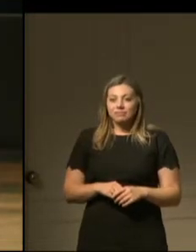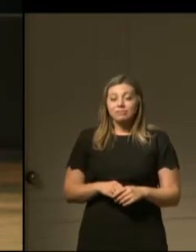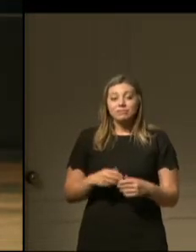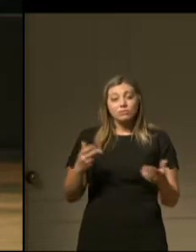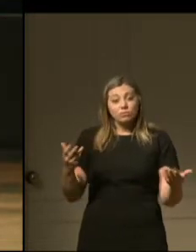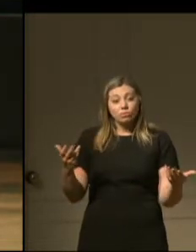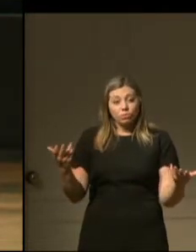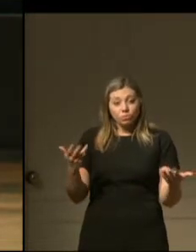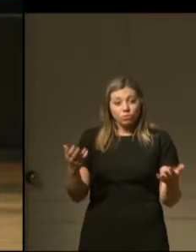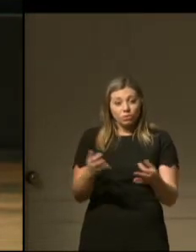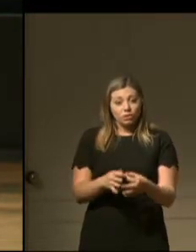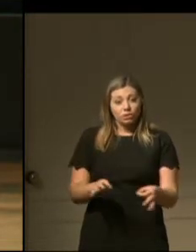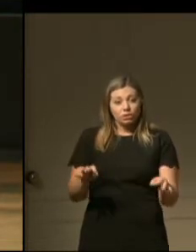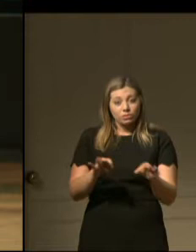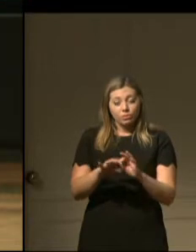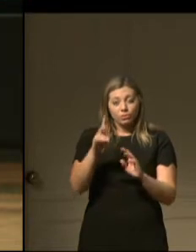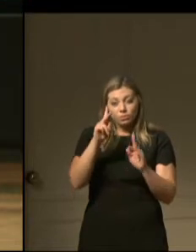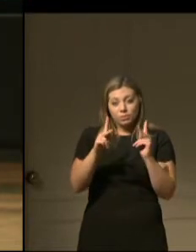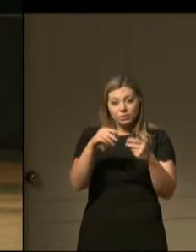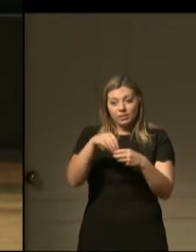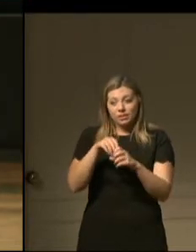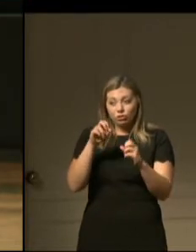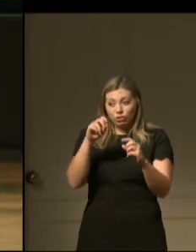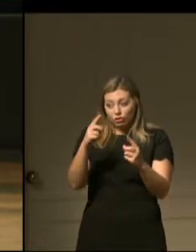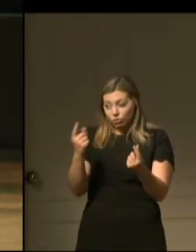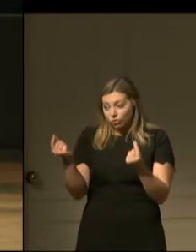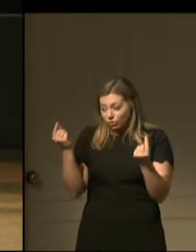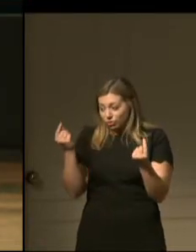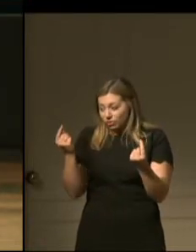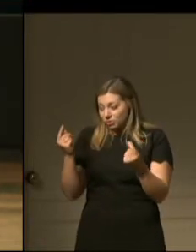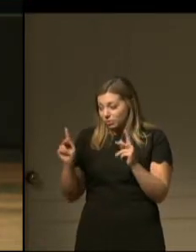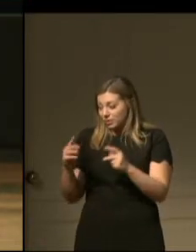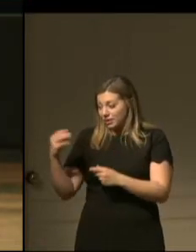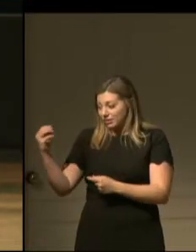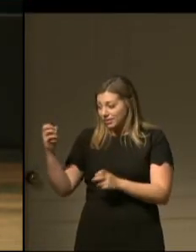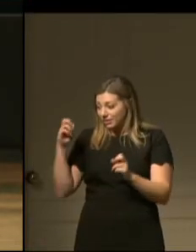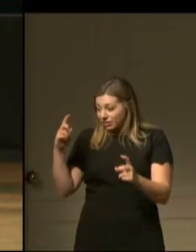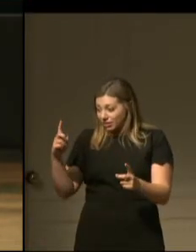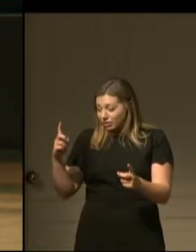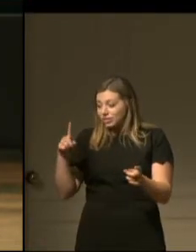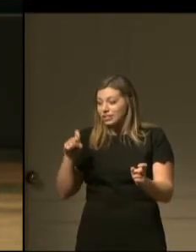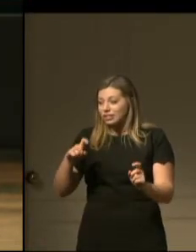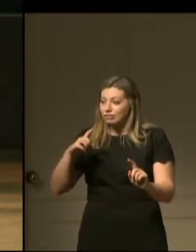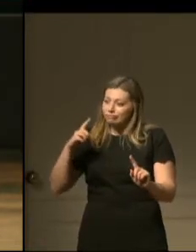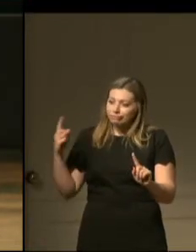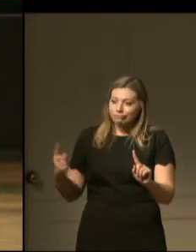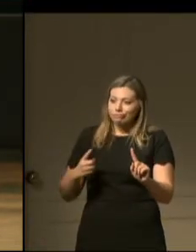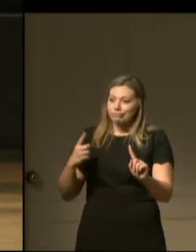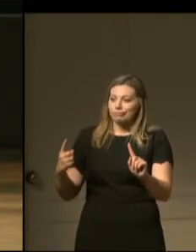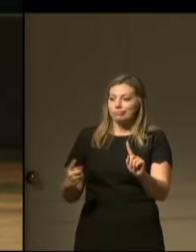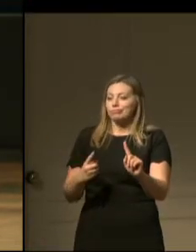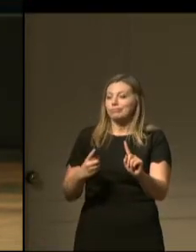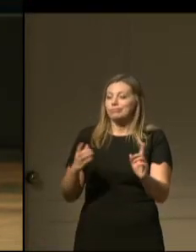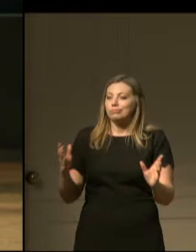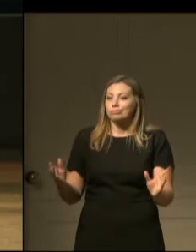So what is important for people in education to do, and people outside of education, is to push towards